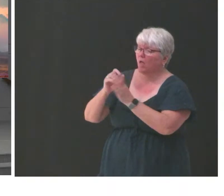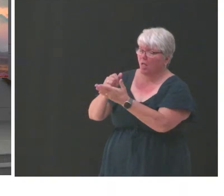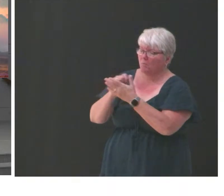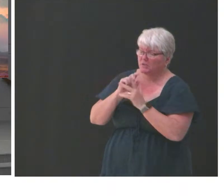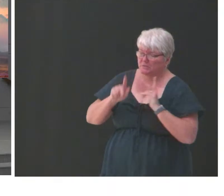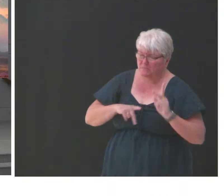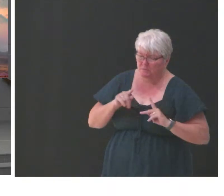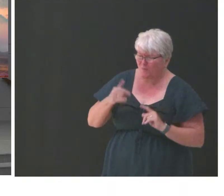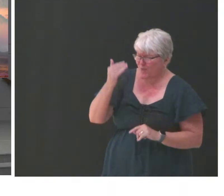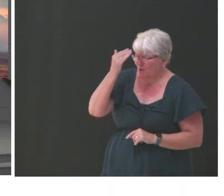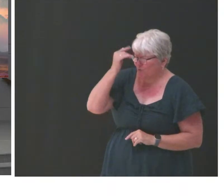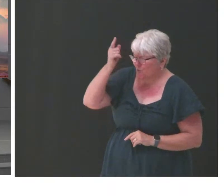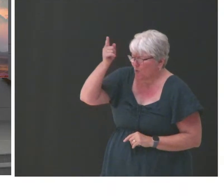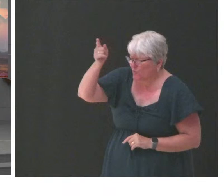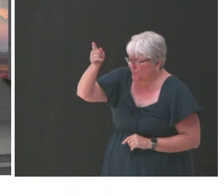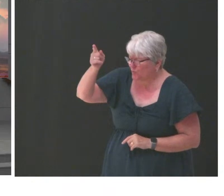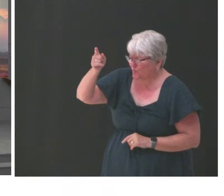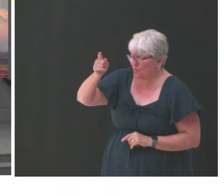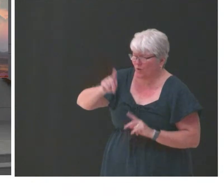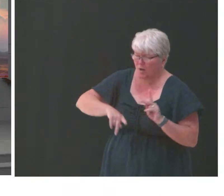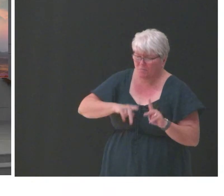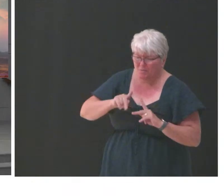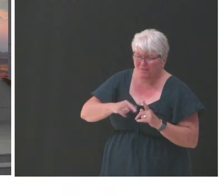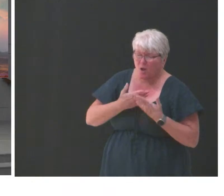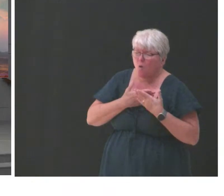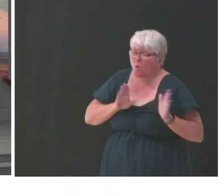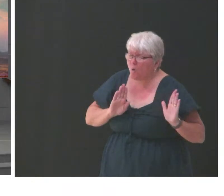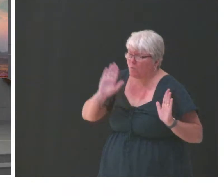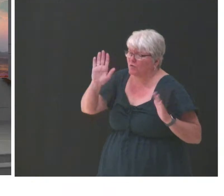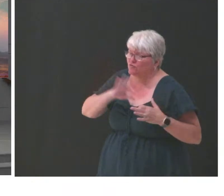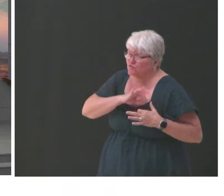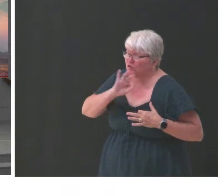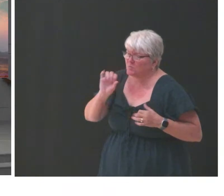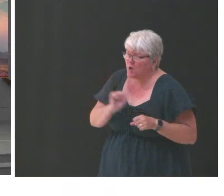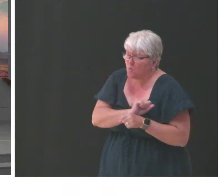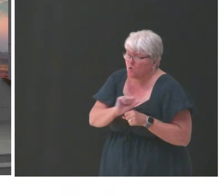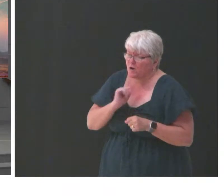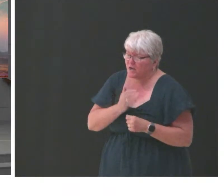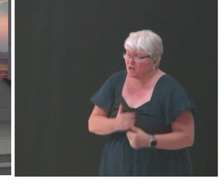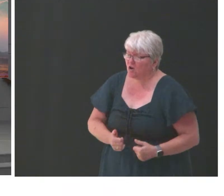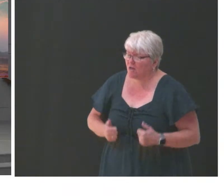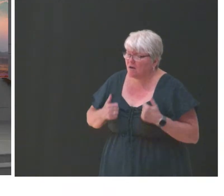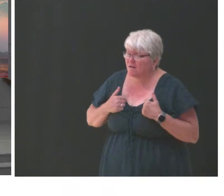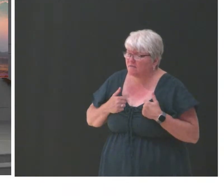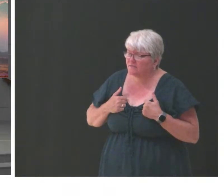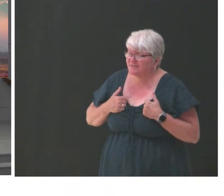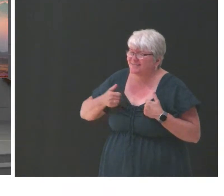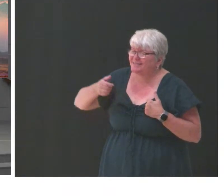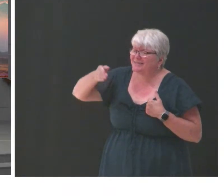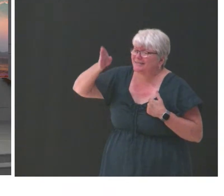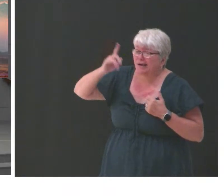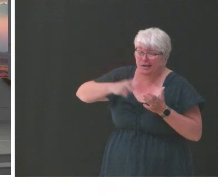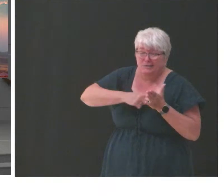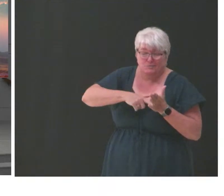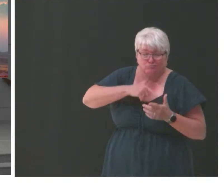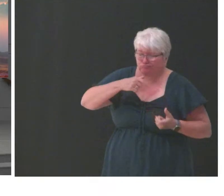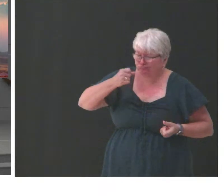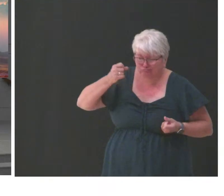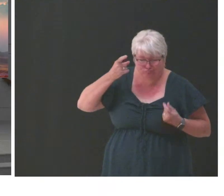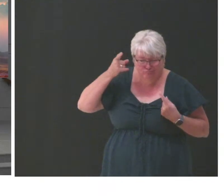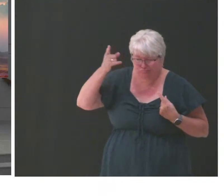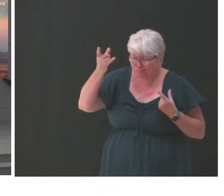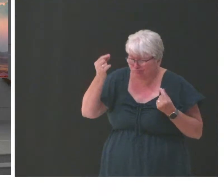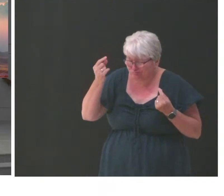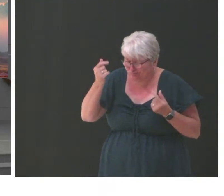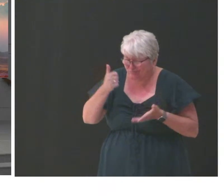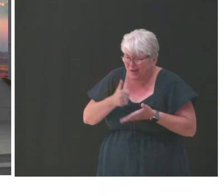be people that know you. Help us to be people open to your Spirit at work in our lives. And God, for times we don't understand what you're doing,